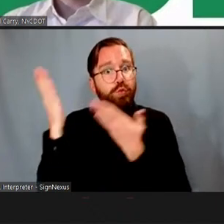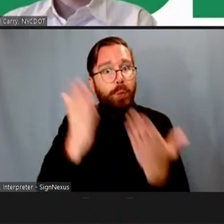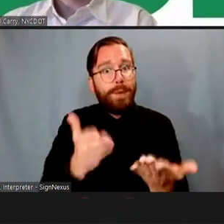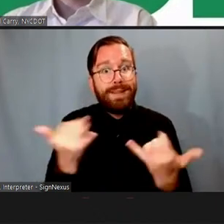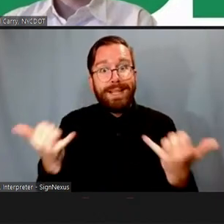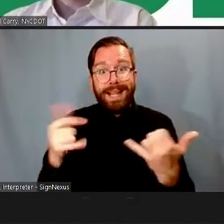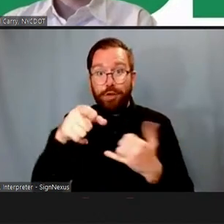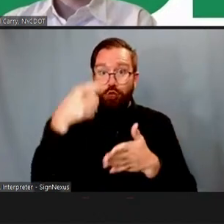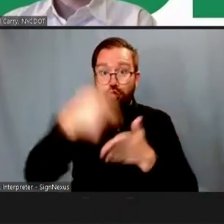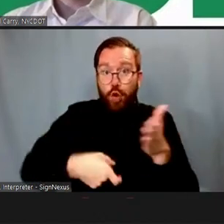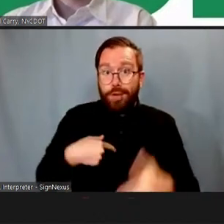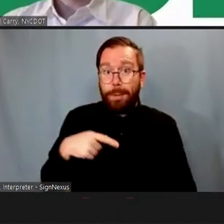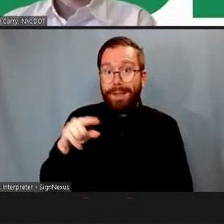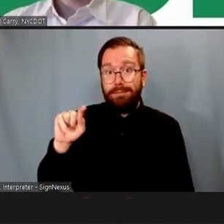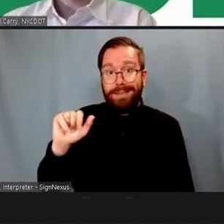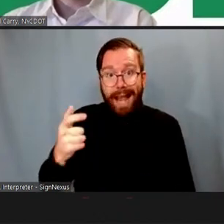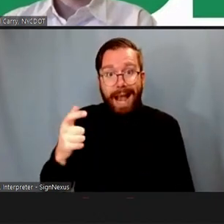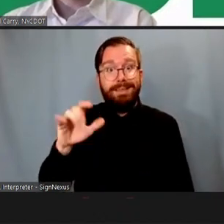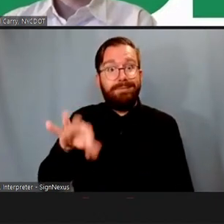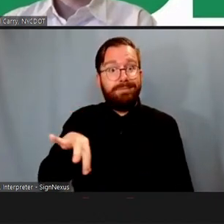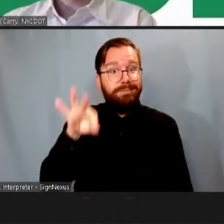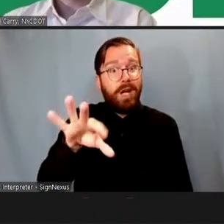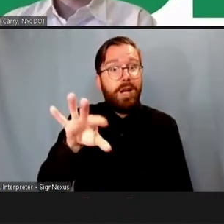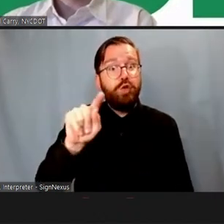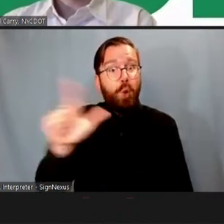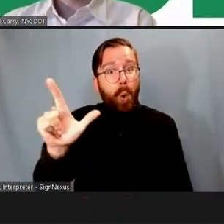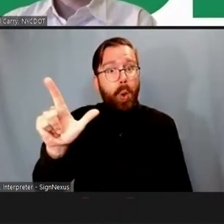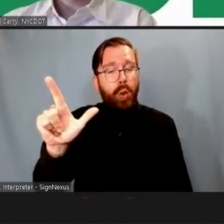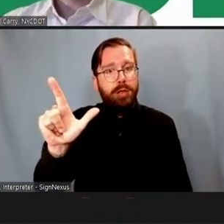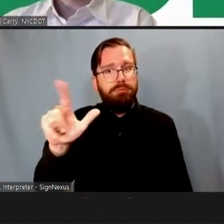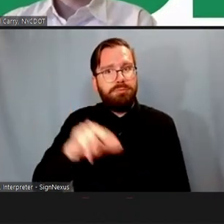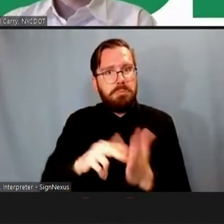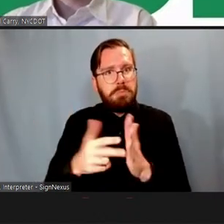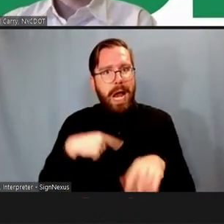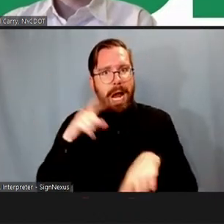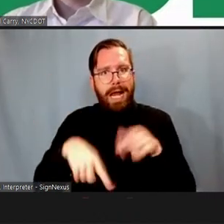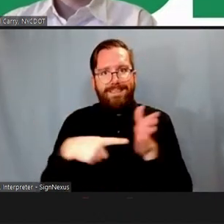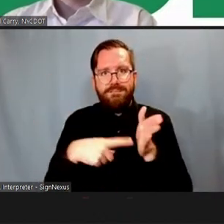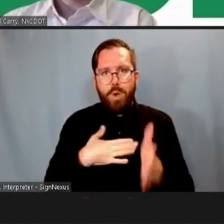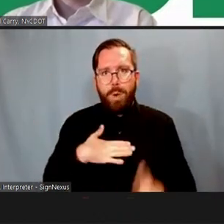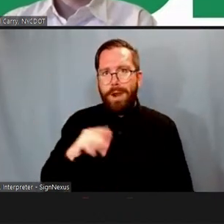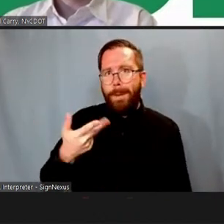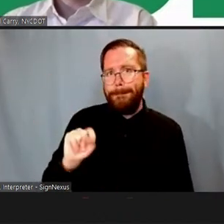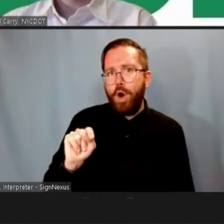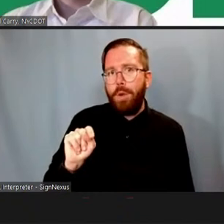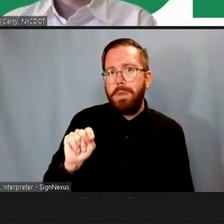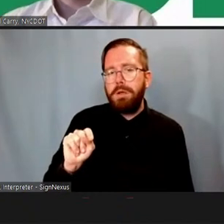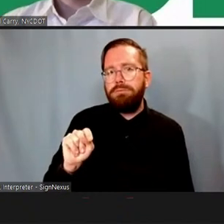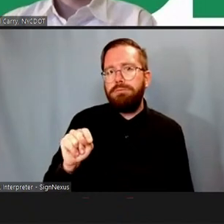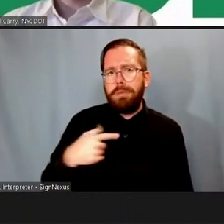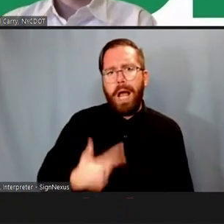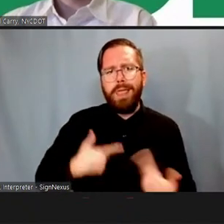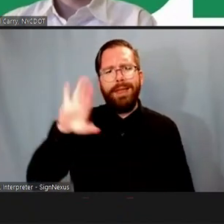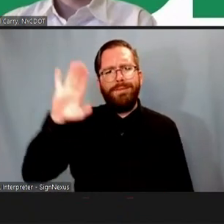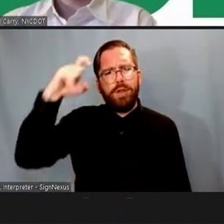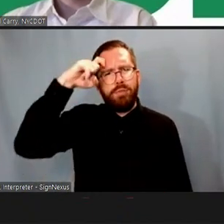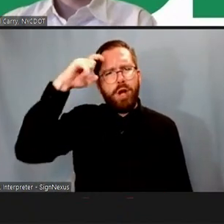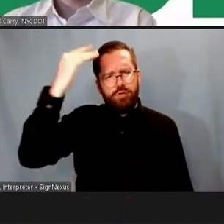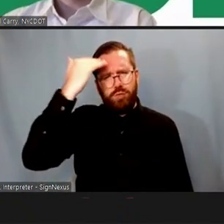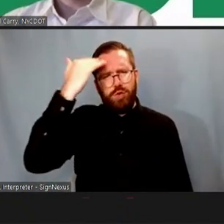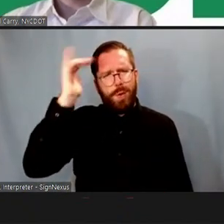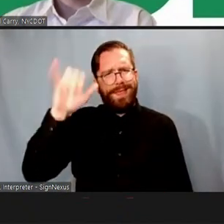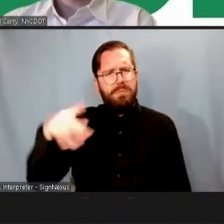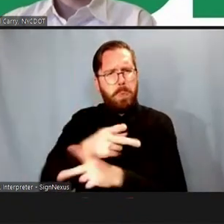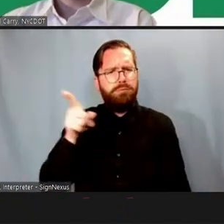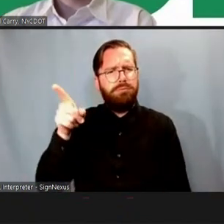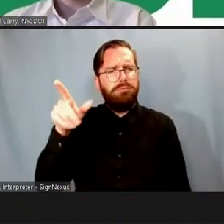me out in the streets i am i live in the bronx like i said which we all know is the poorest borough and i am